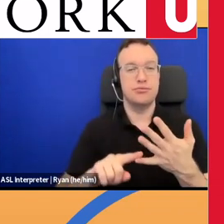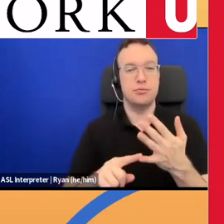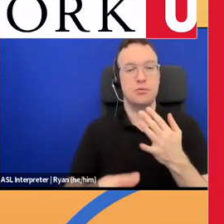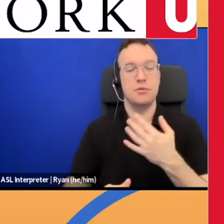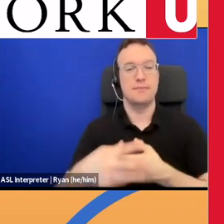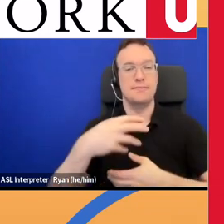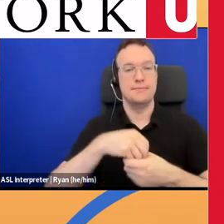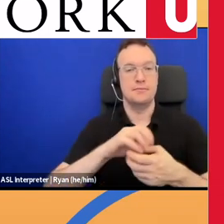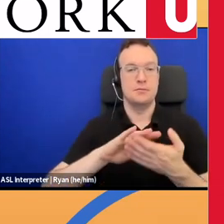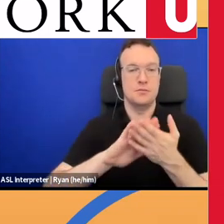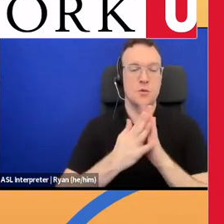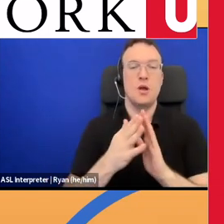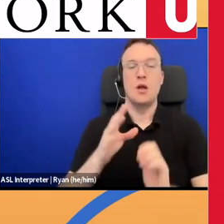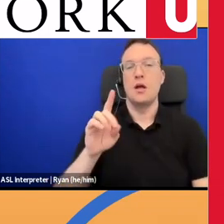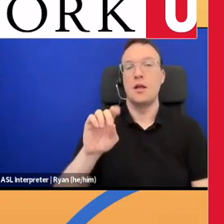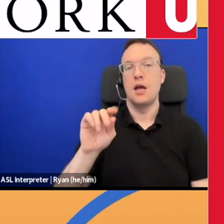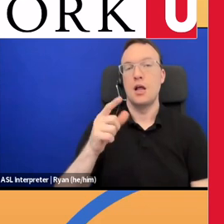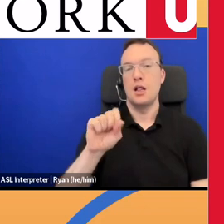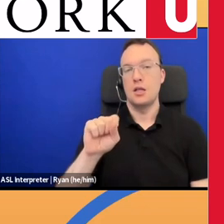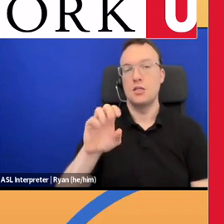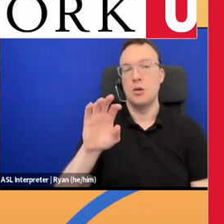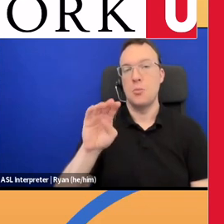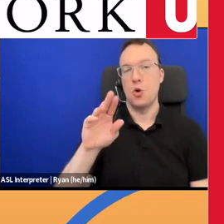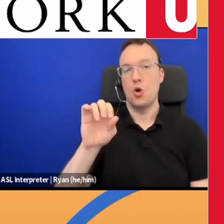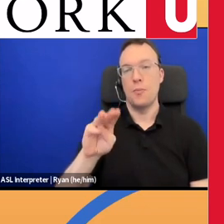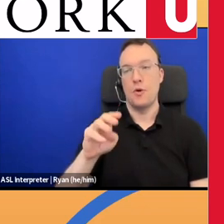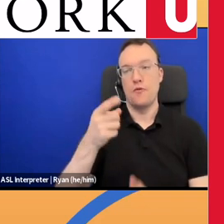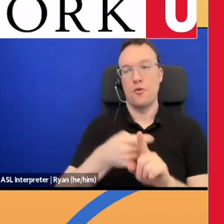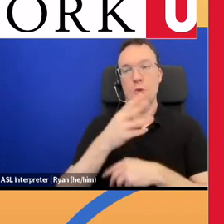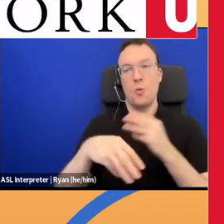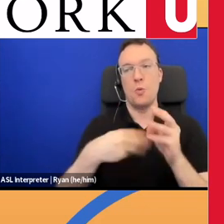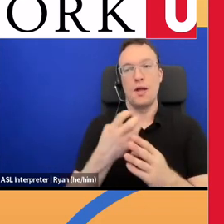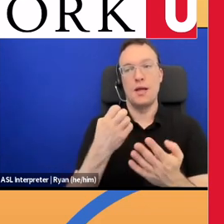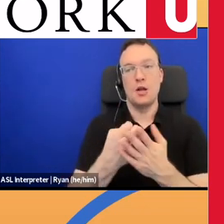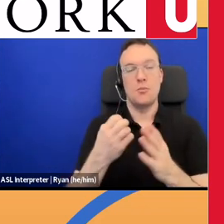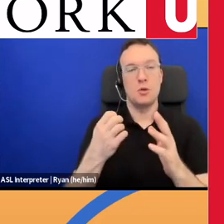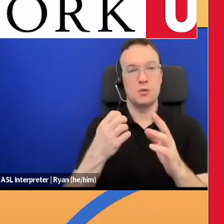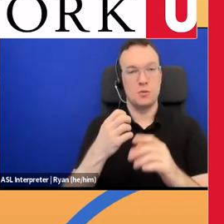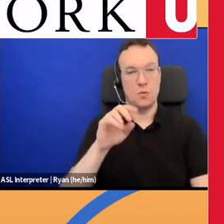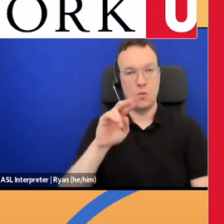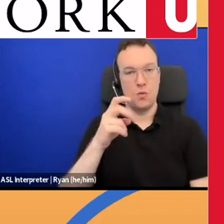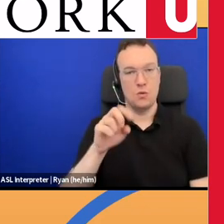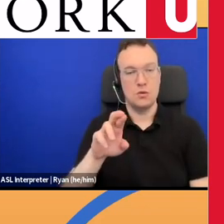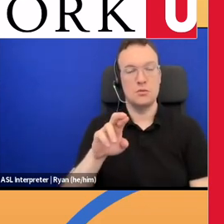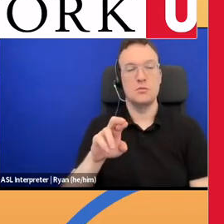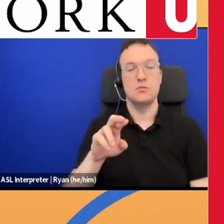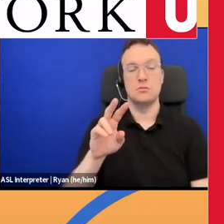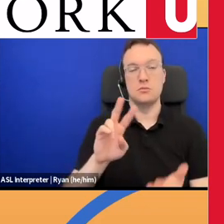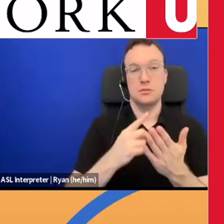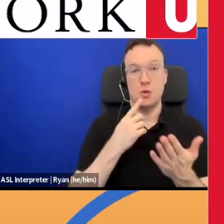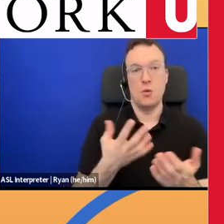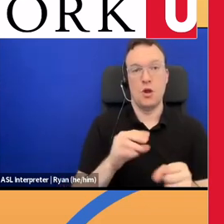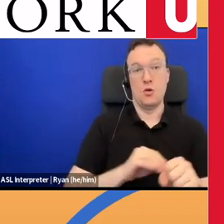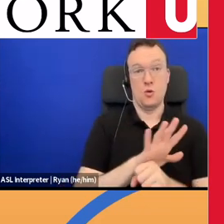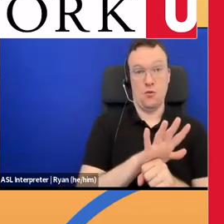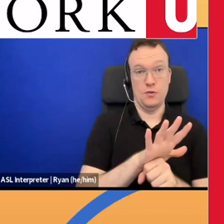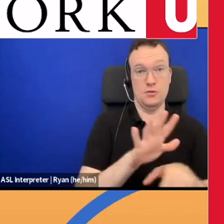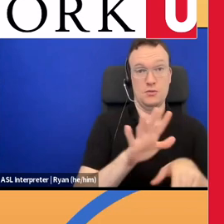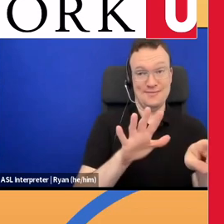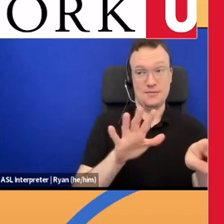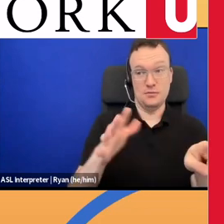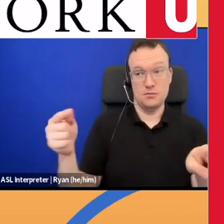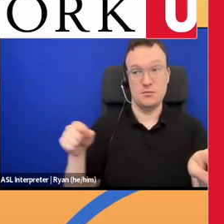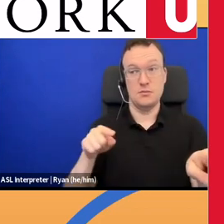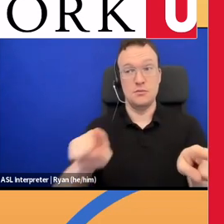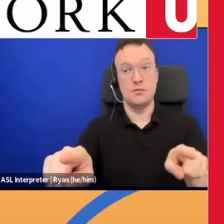the World Economic Forum to suggest that along with COVID-19, we're experiencing, in this article that's in the